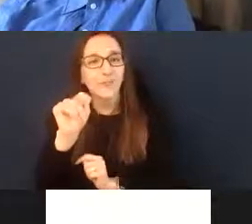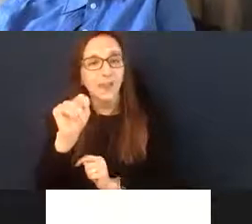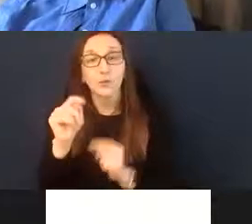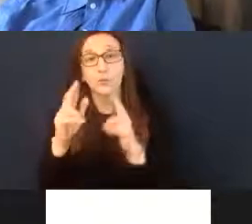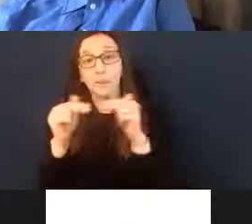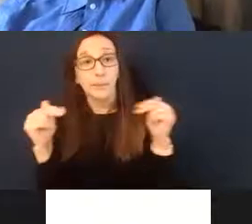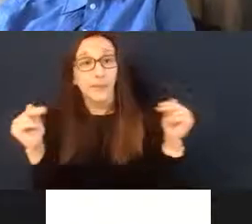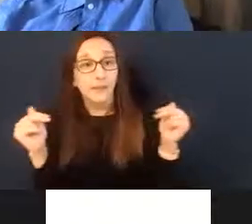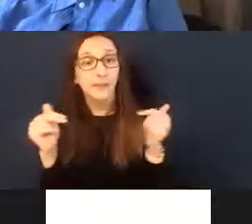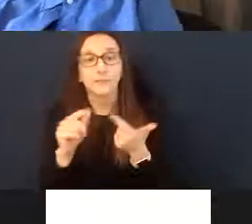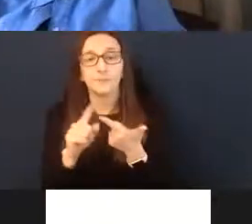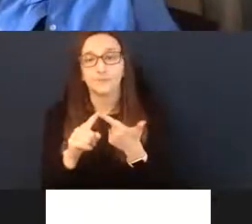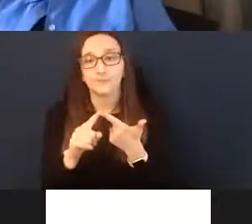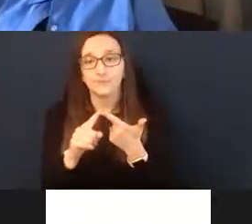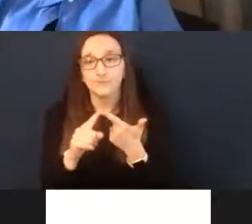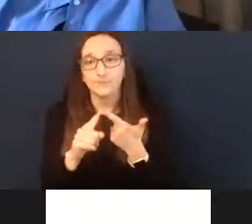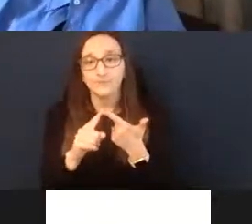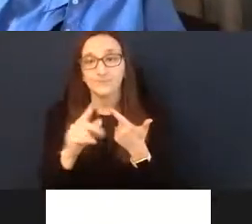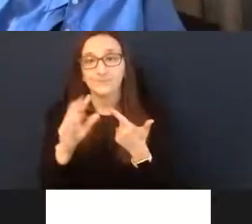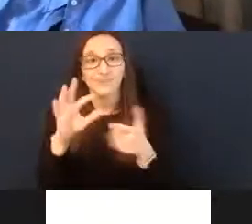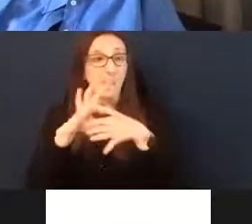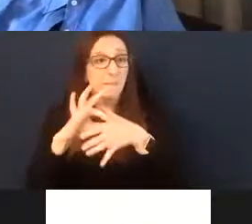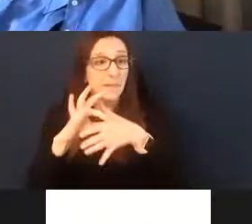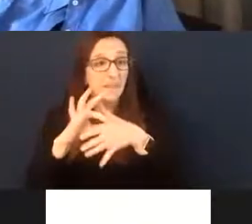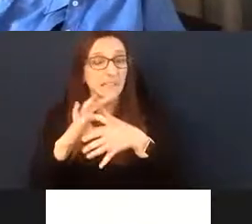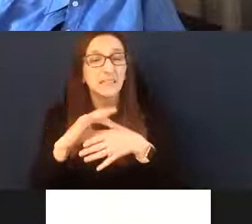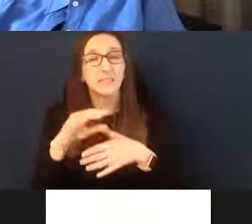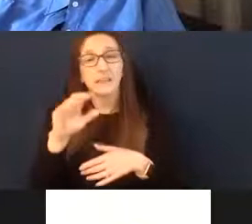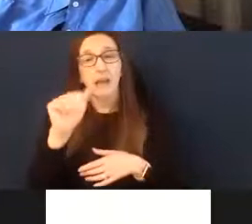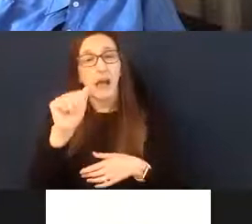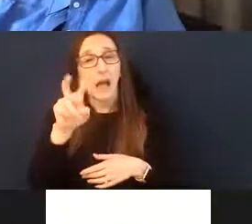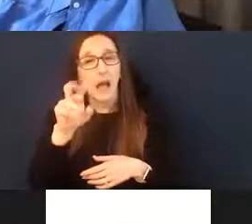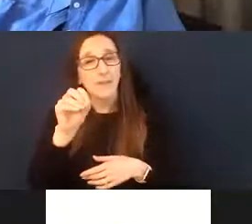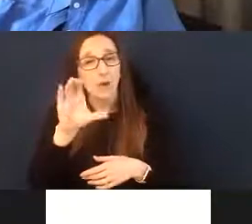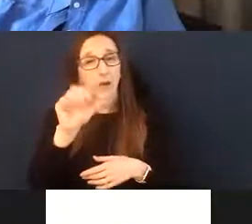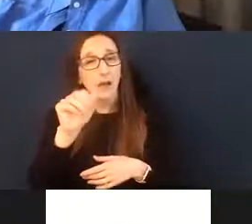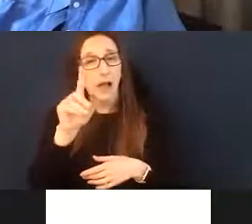bacon, a fatty meat, avocado, all those are gonna